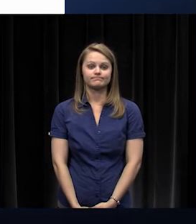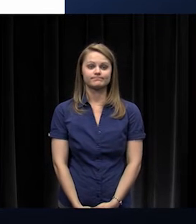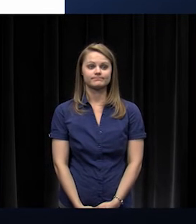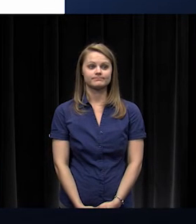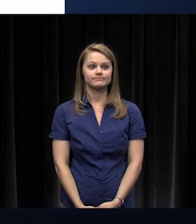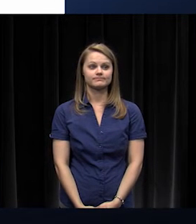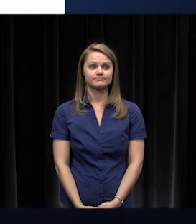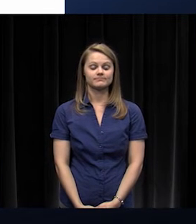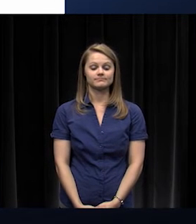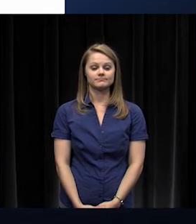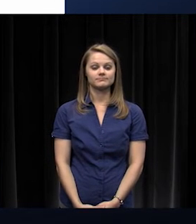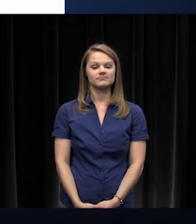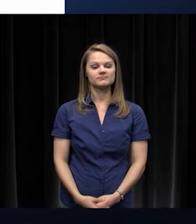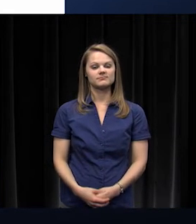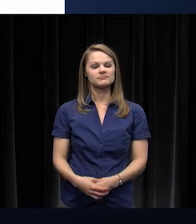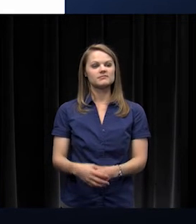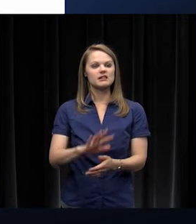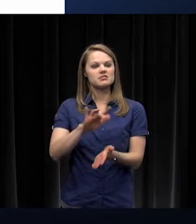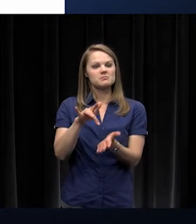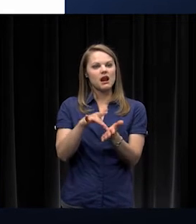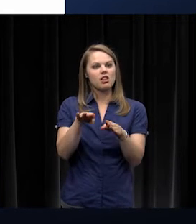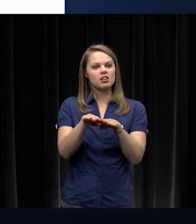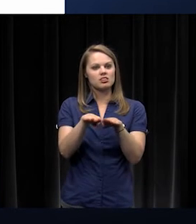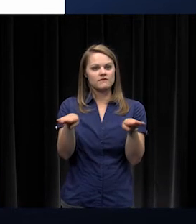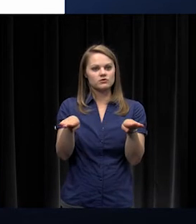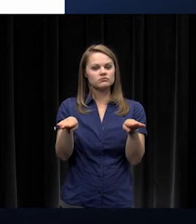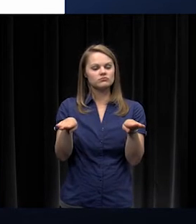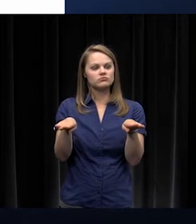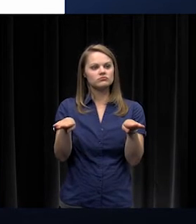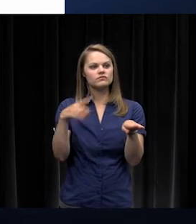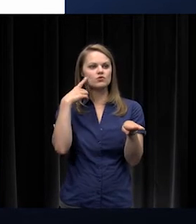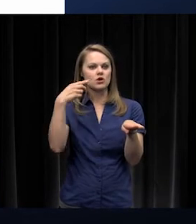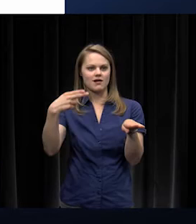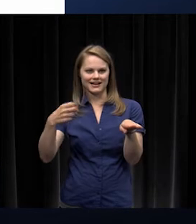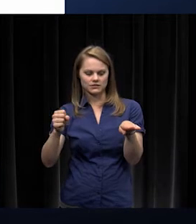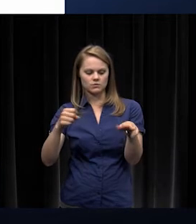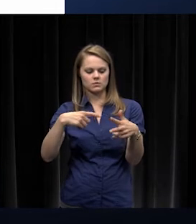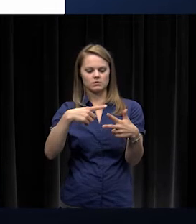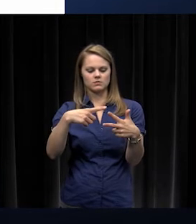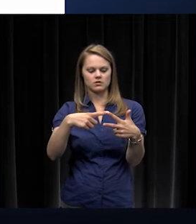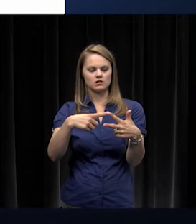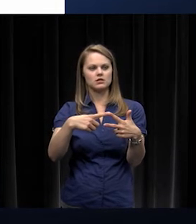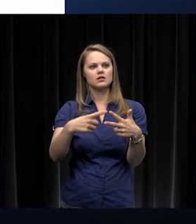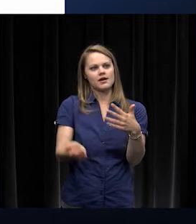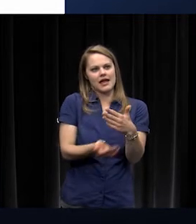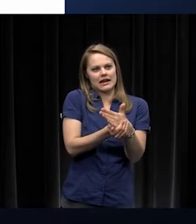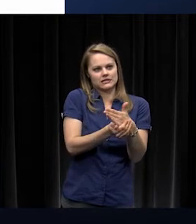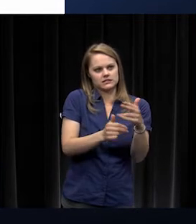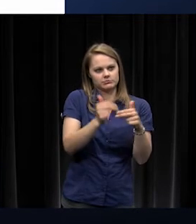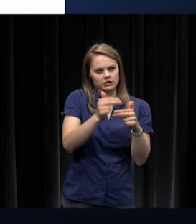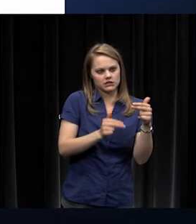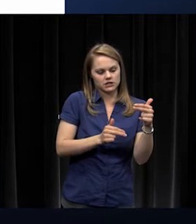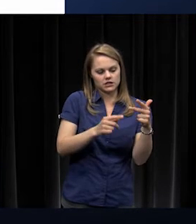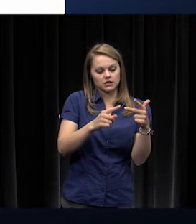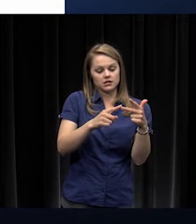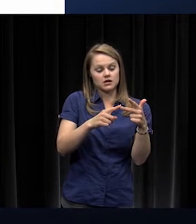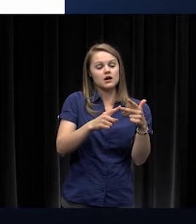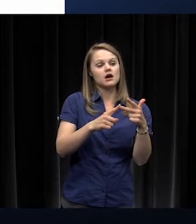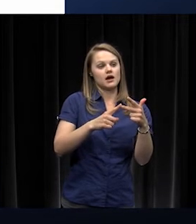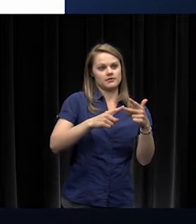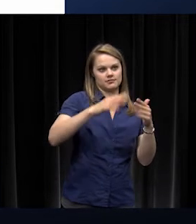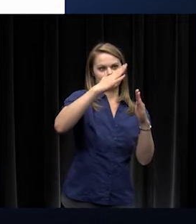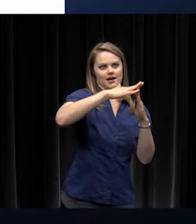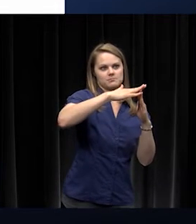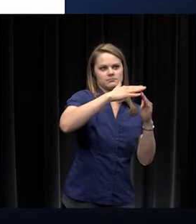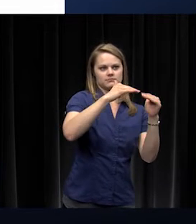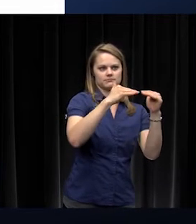On the main level, which would be the main level for the high school, main level for the annex building, but the upper level of the gym,